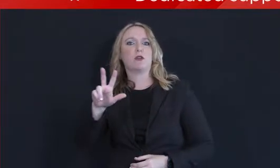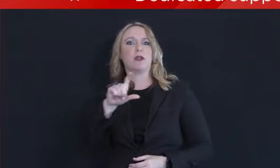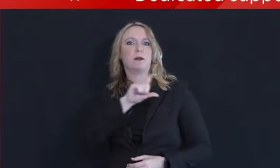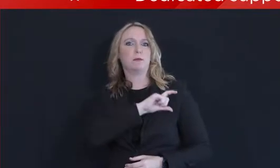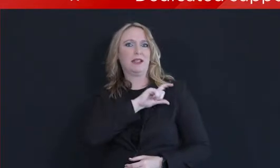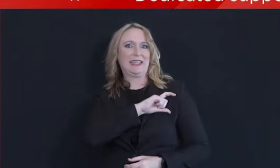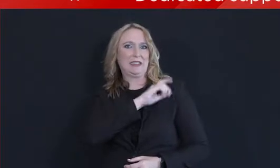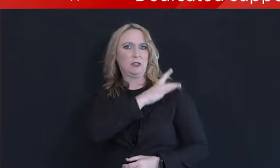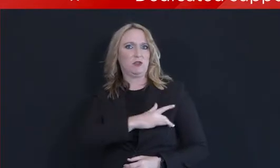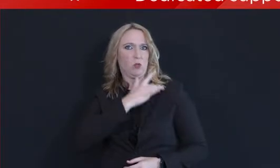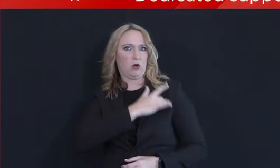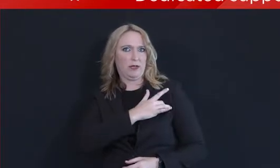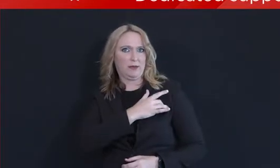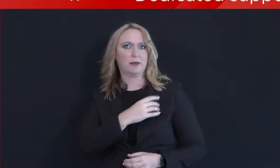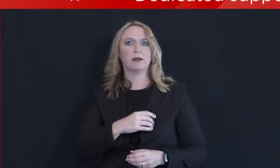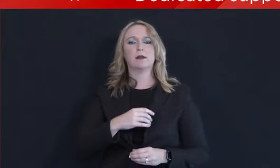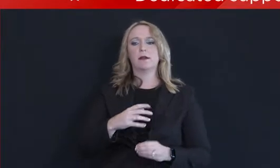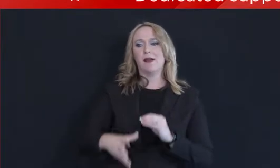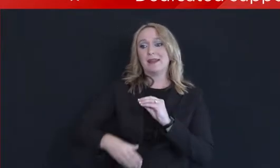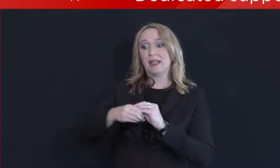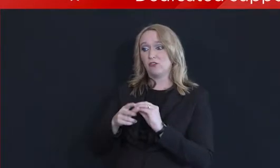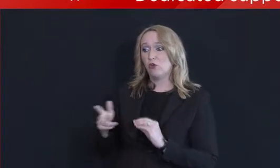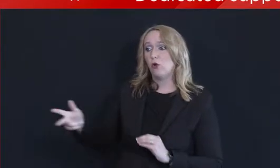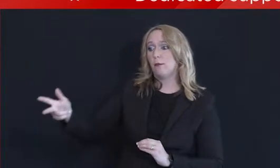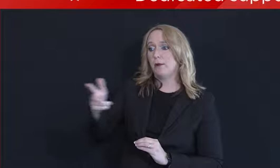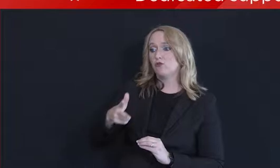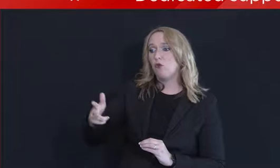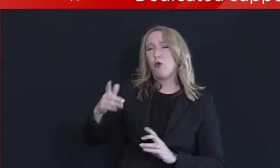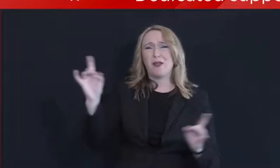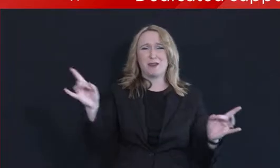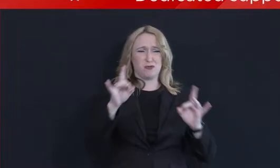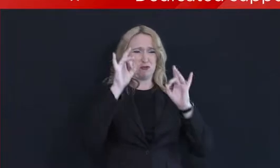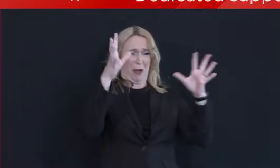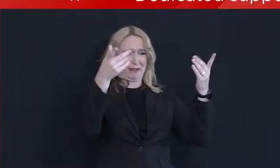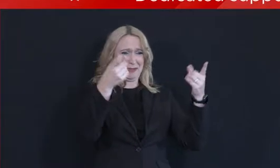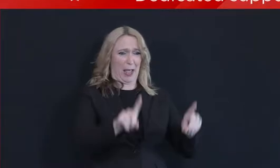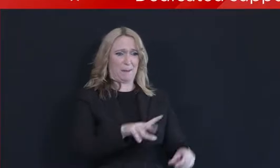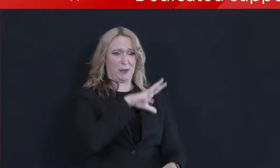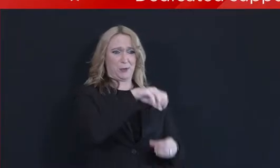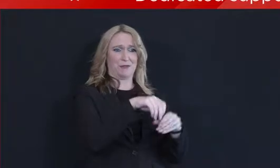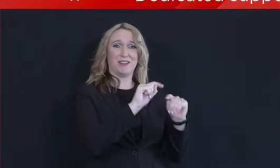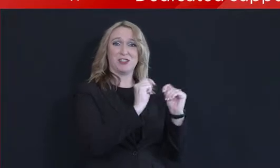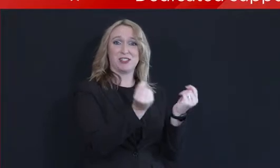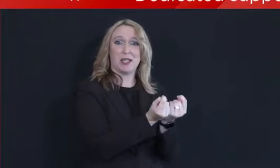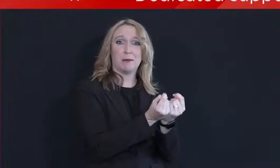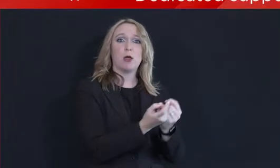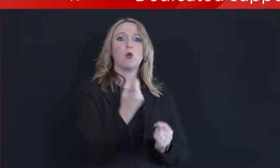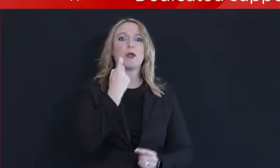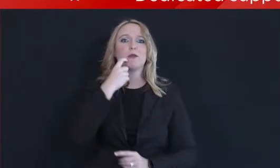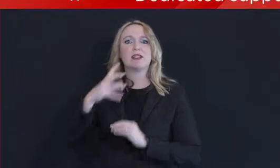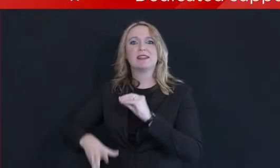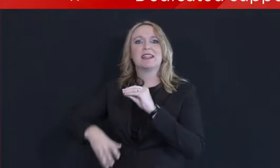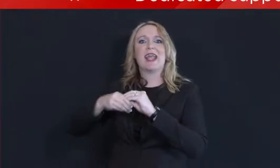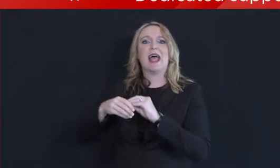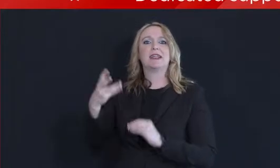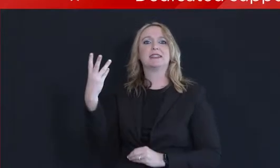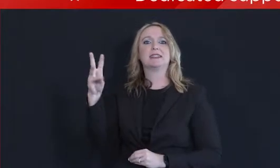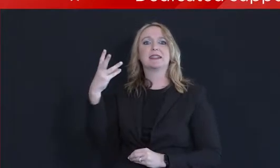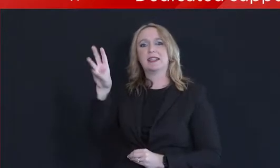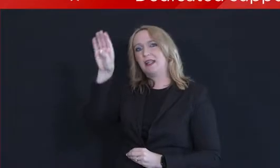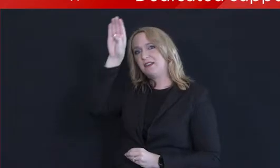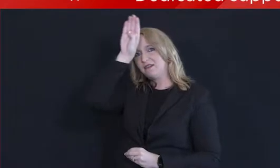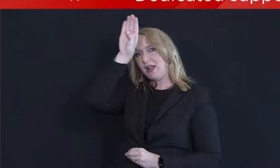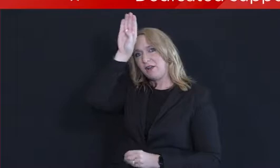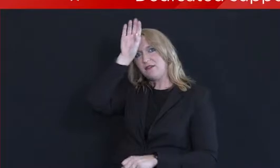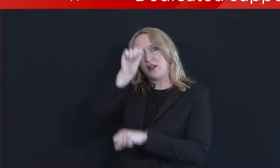dedicated to Neighborhood Patrol traditional Patrol and our crisis intervention team we also added 16 firefighter positions with